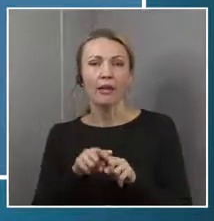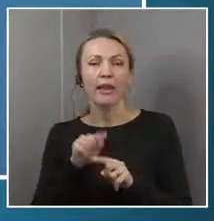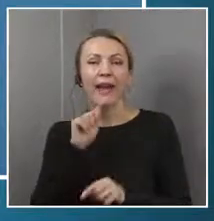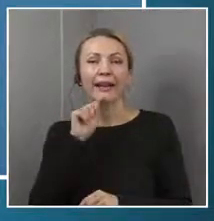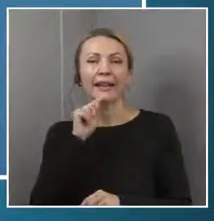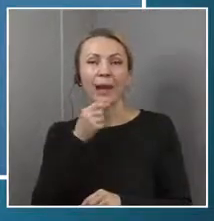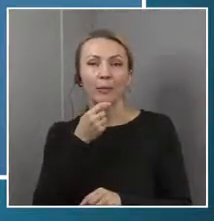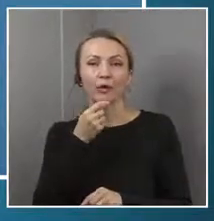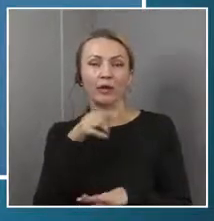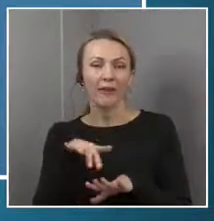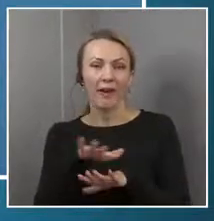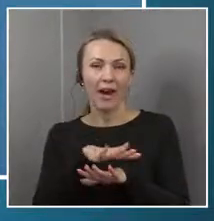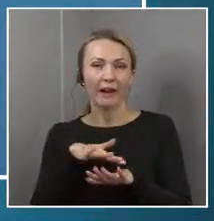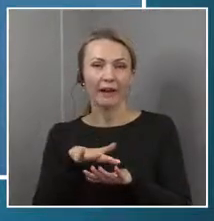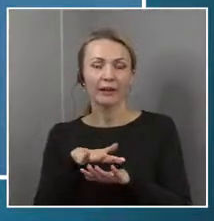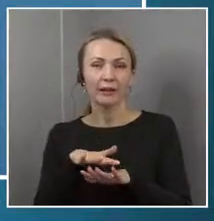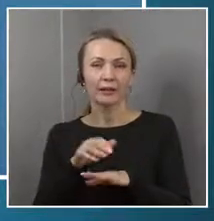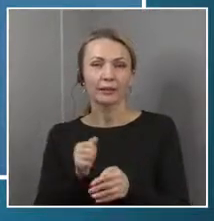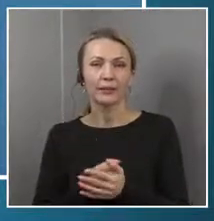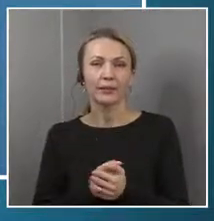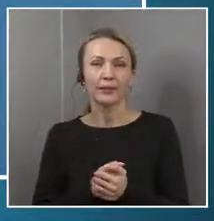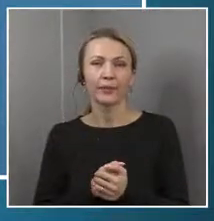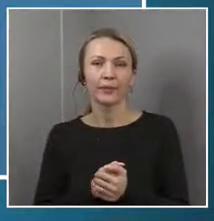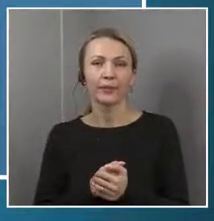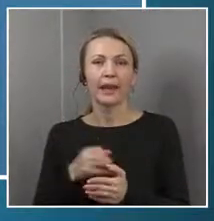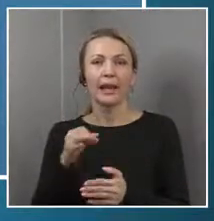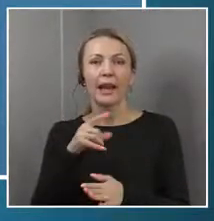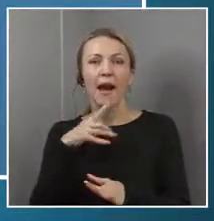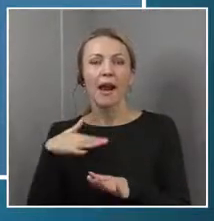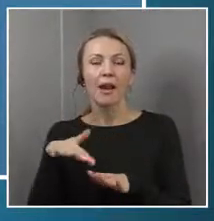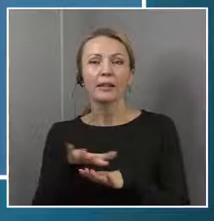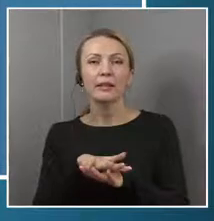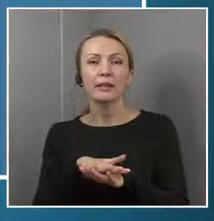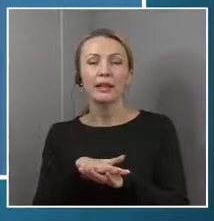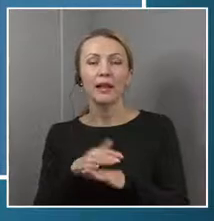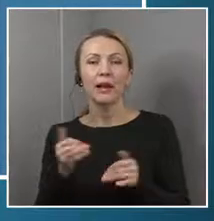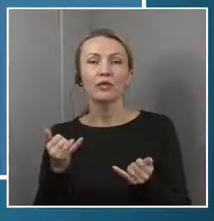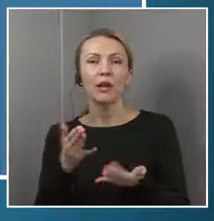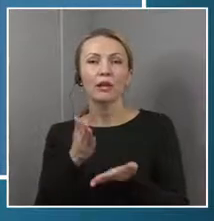is a copy of just a market in general,